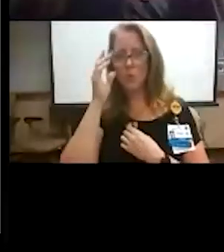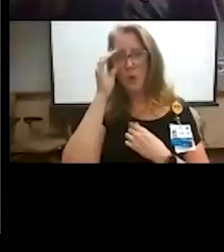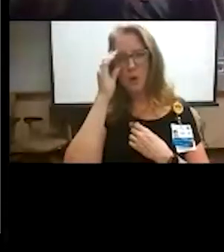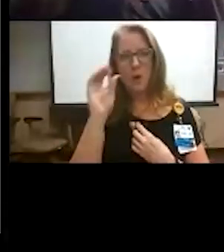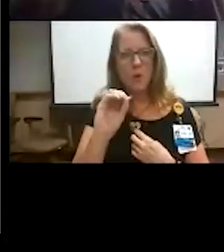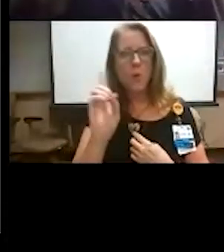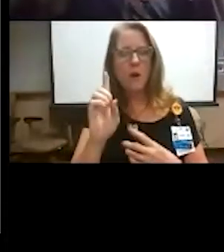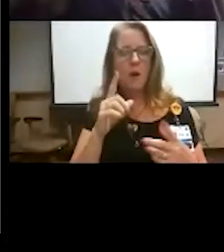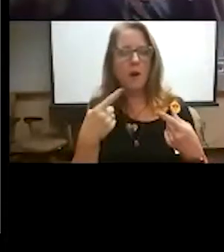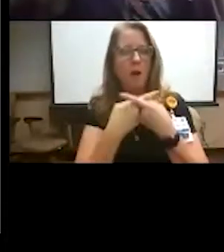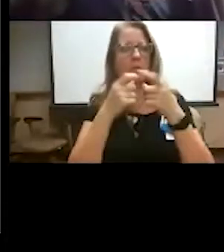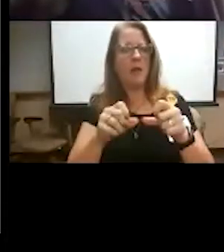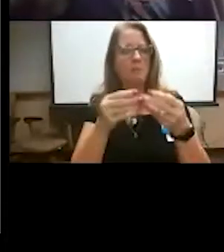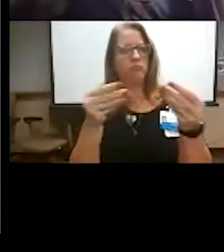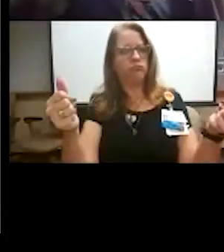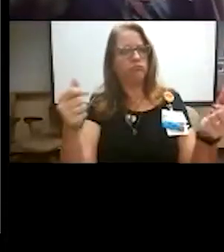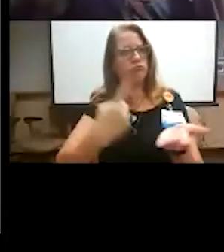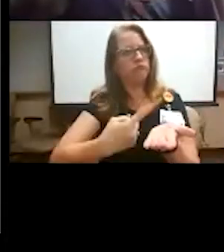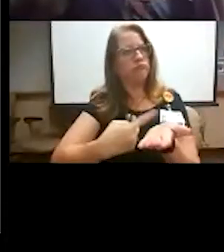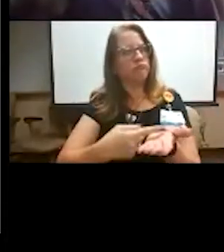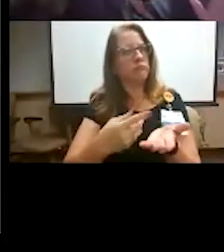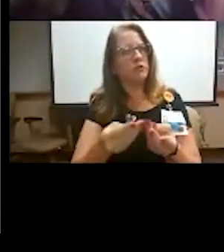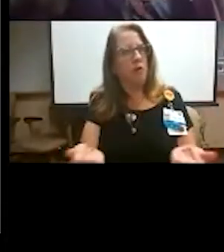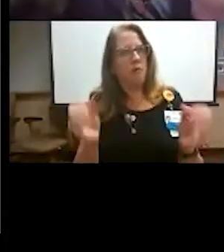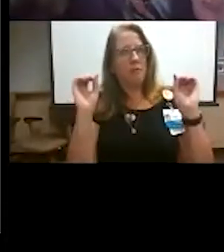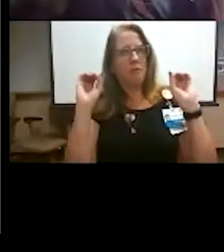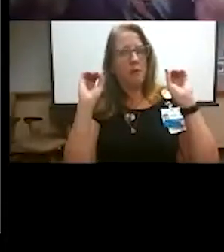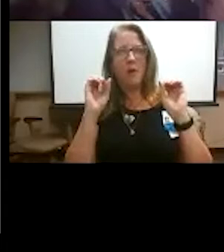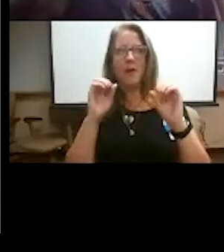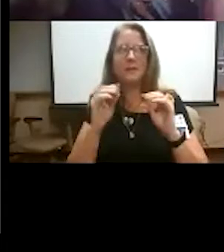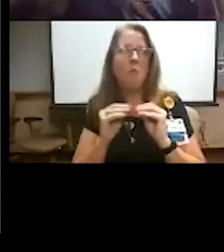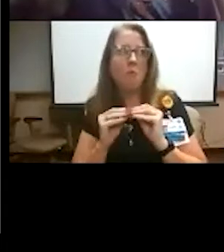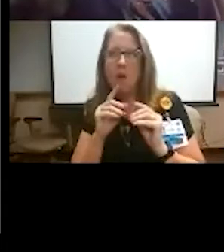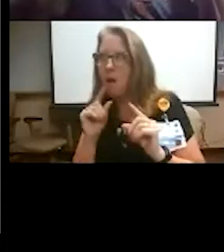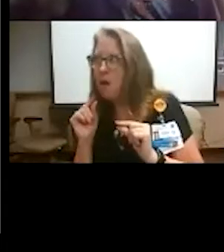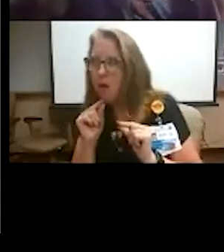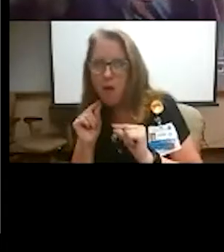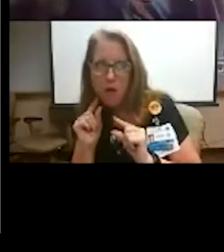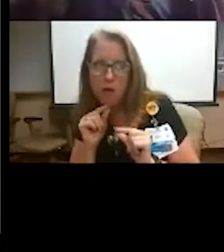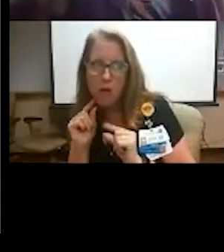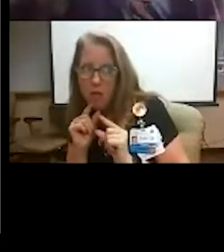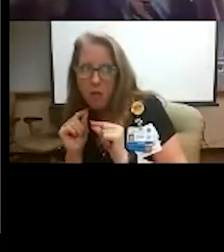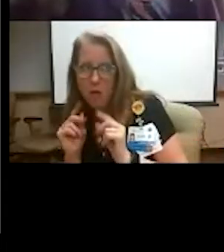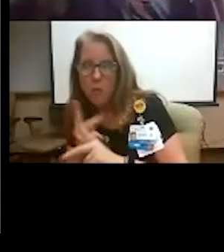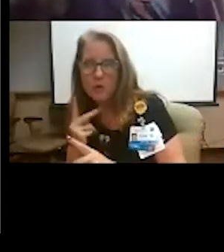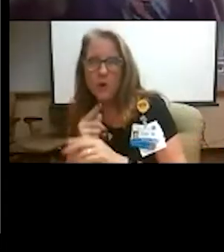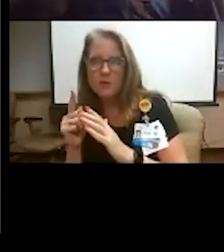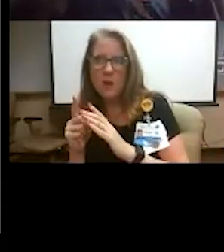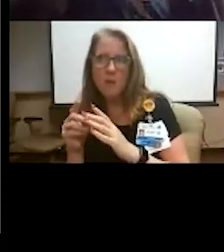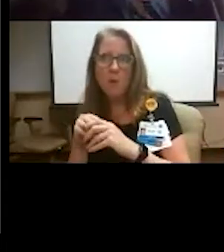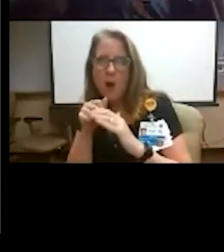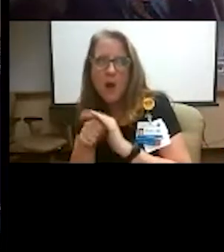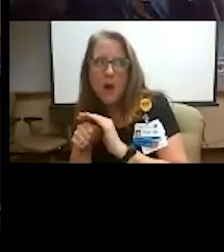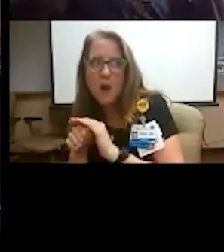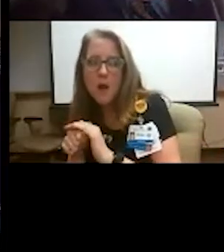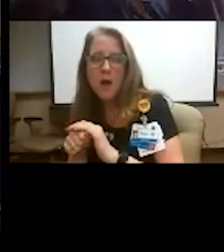be resolved. And so it just goes further underground, but it doesn't ever go away. That's the thing about elephants in the room. They